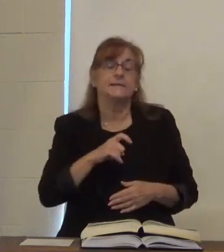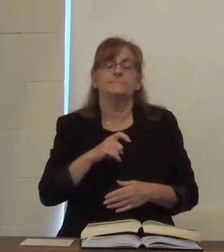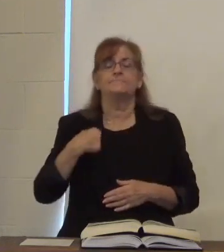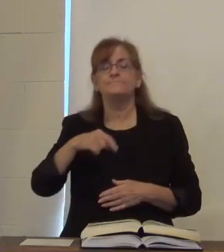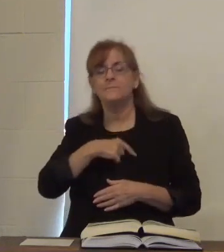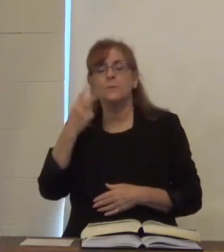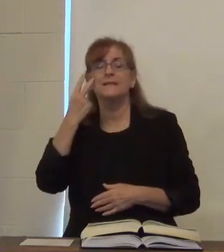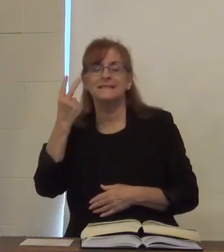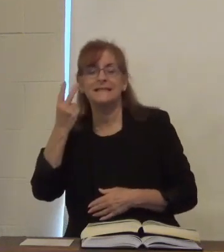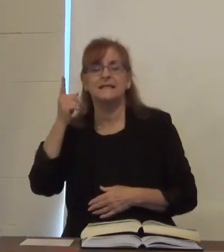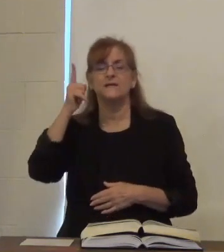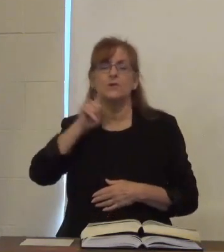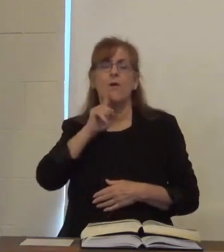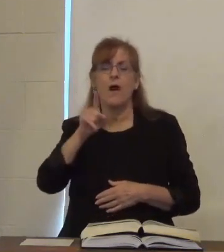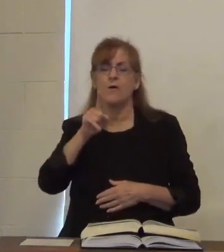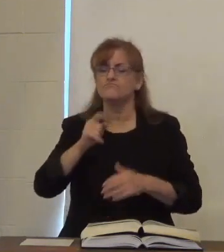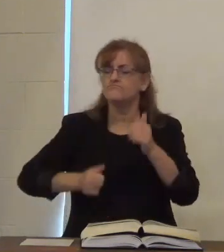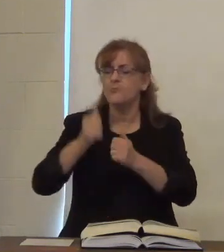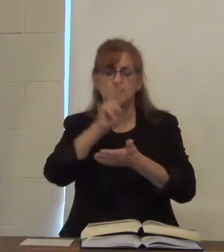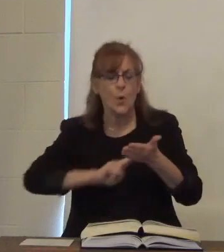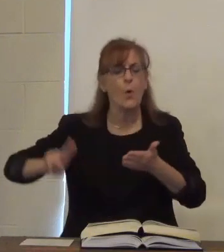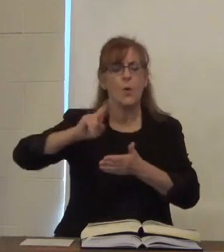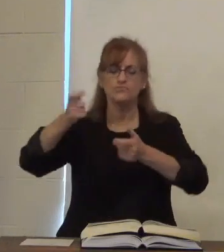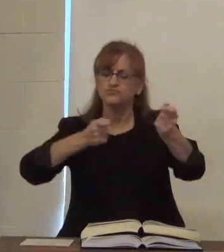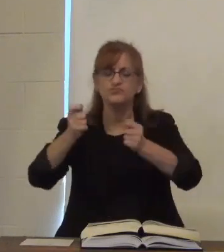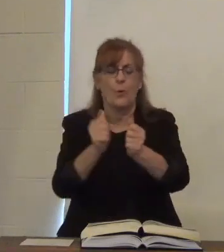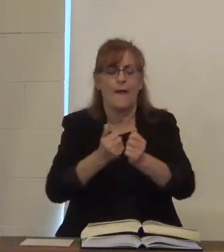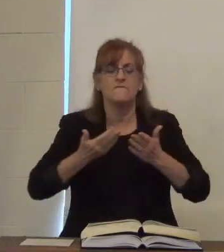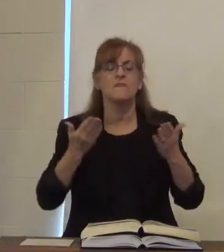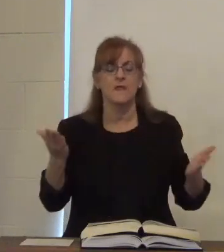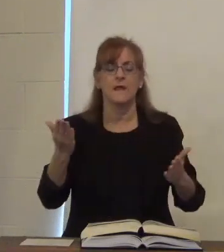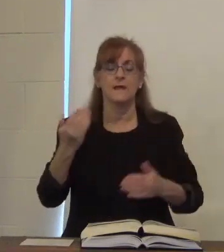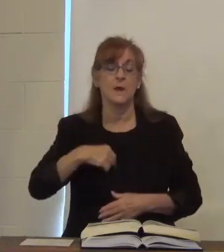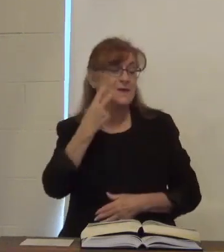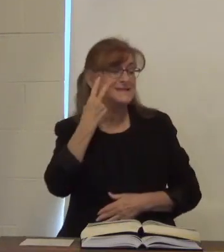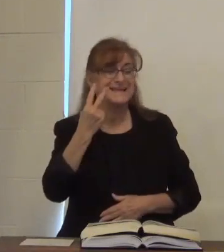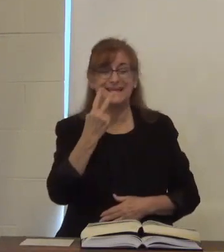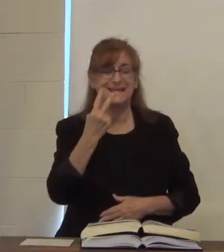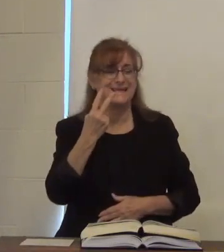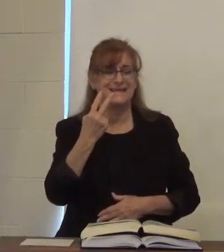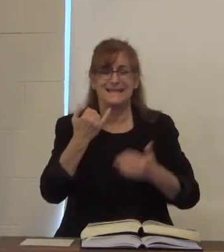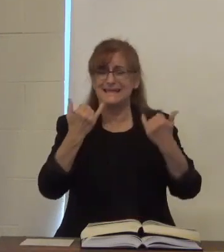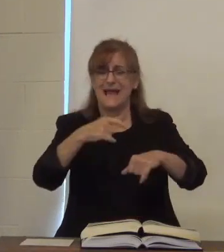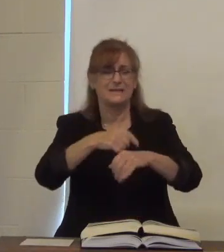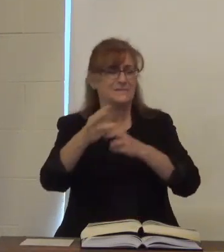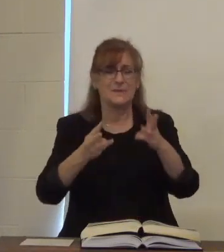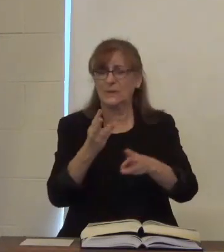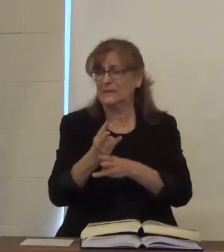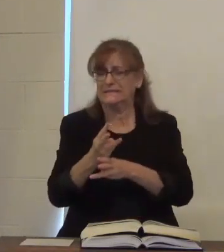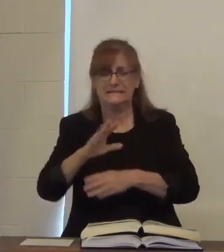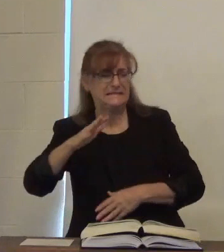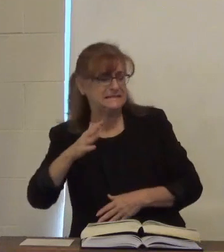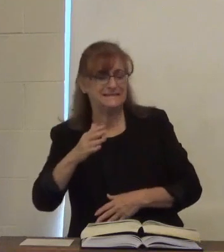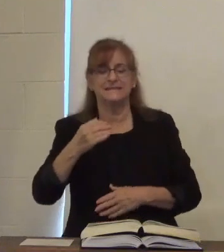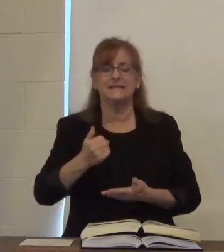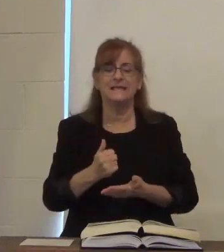see that you are sovereign over everything. And Lord, as we see the uncertainty of our times, Lord, help us to